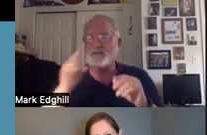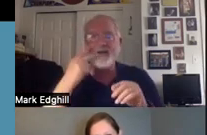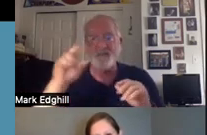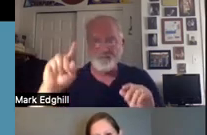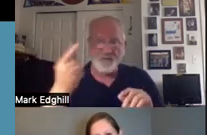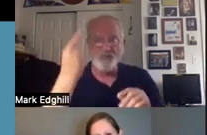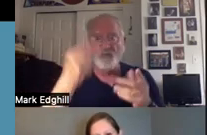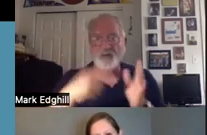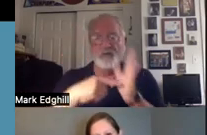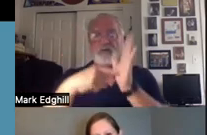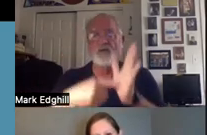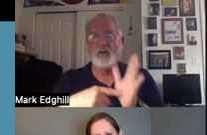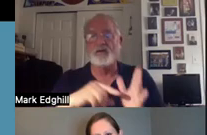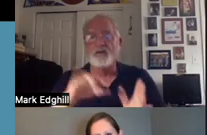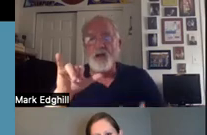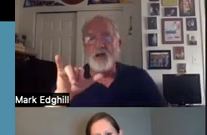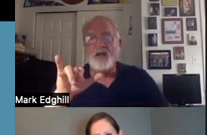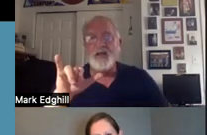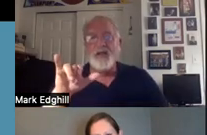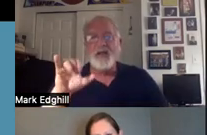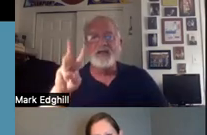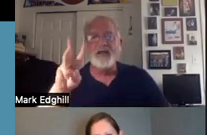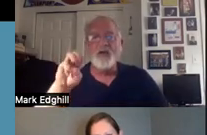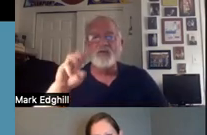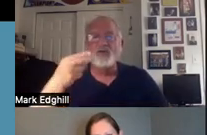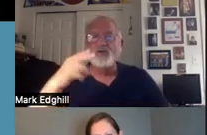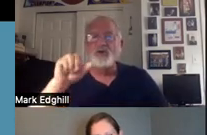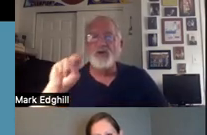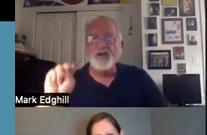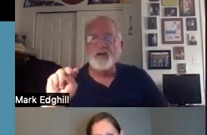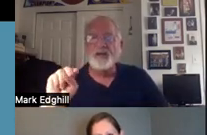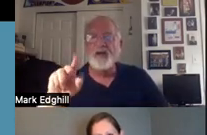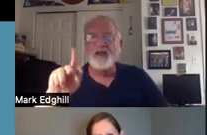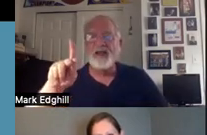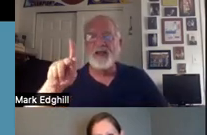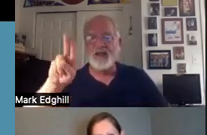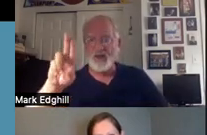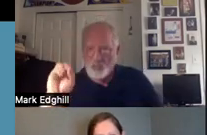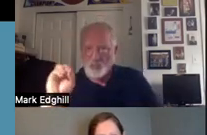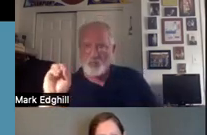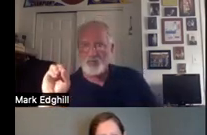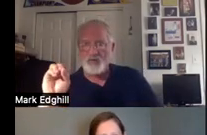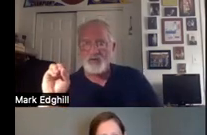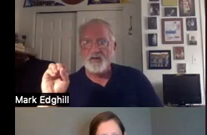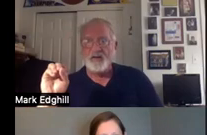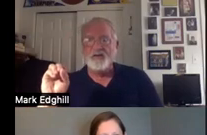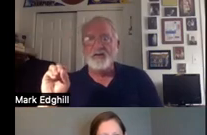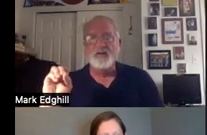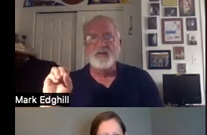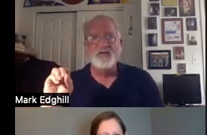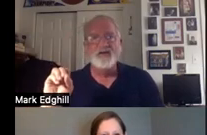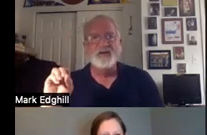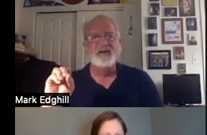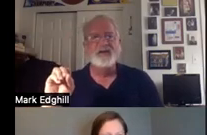let me see the first one they showed is. And so I am happy to show you the first artist, Yoshin